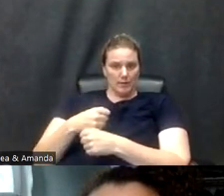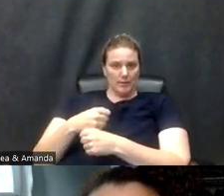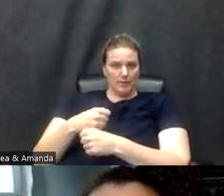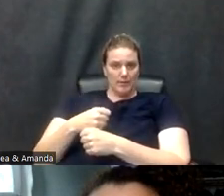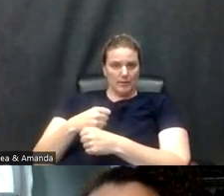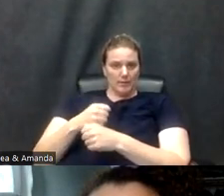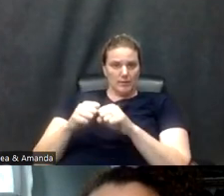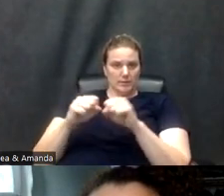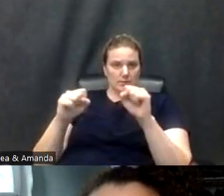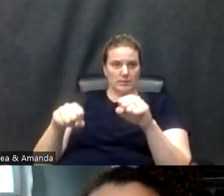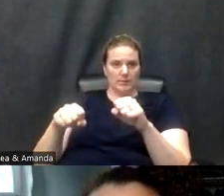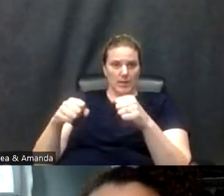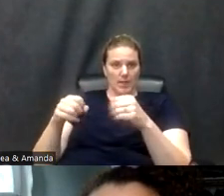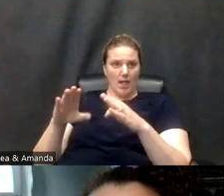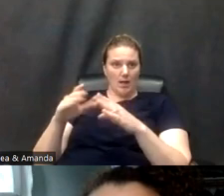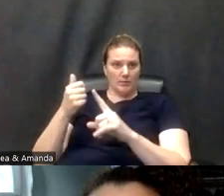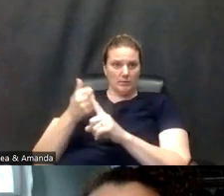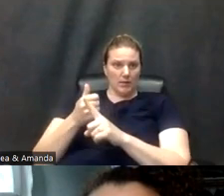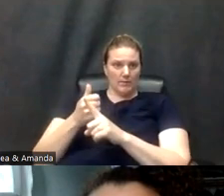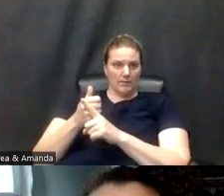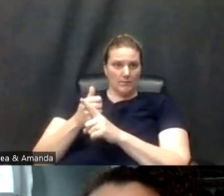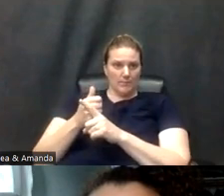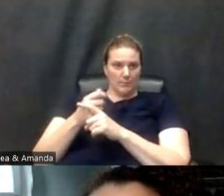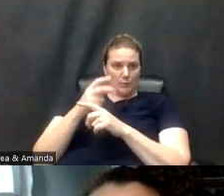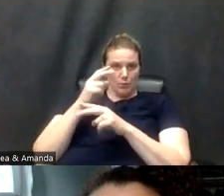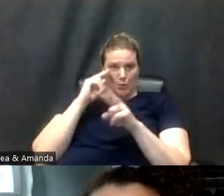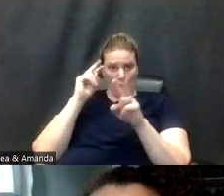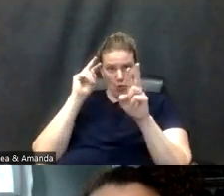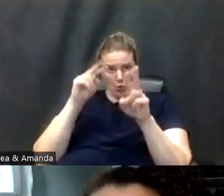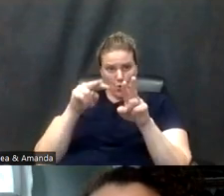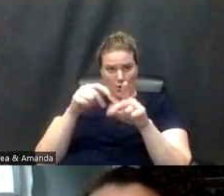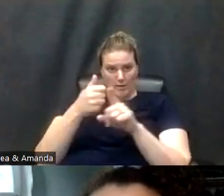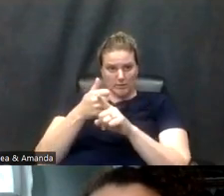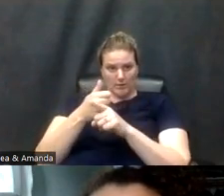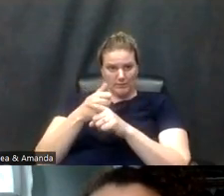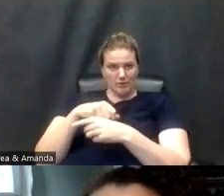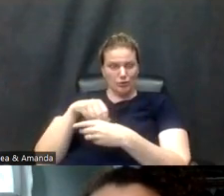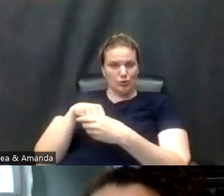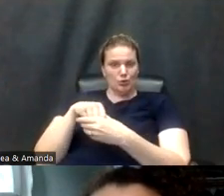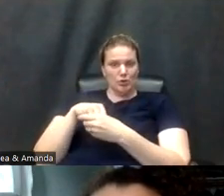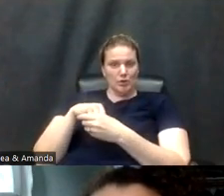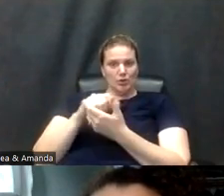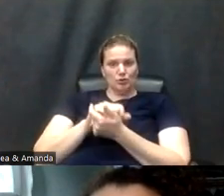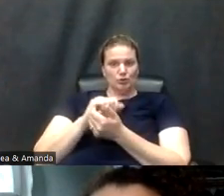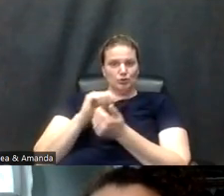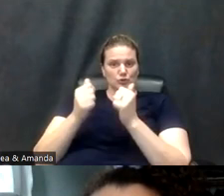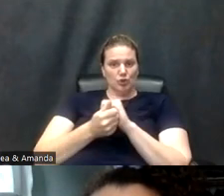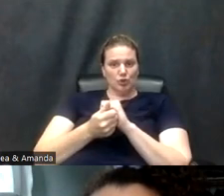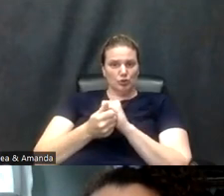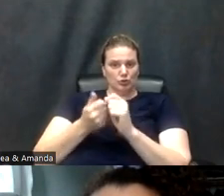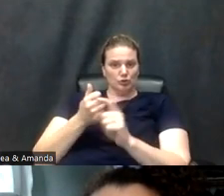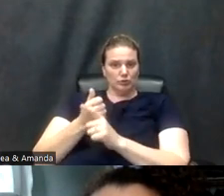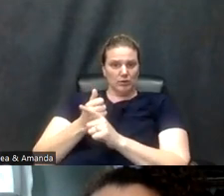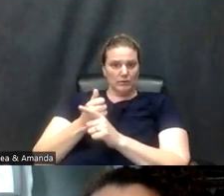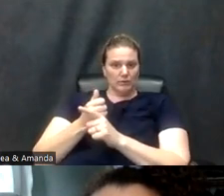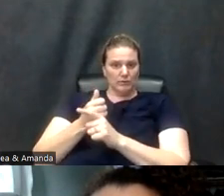a system that allows itself to look at itself internally and change itself